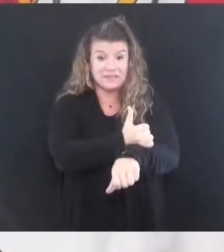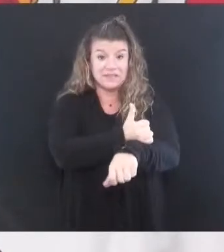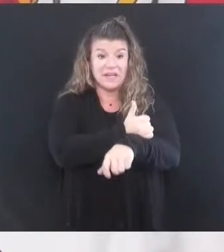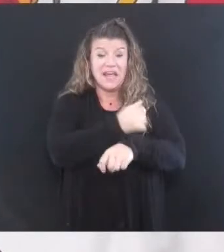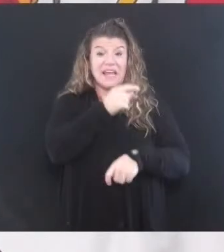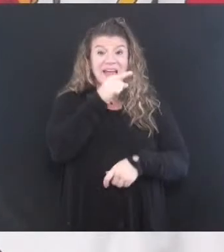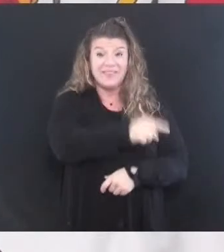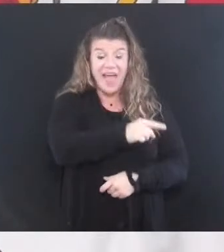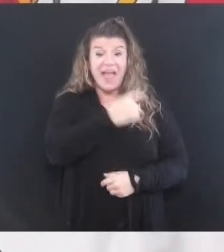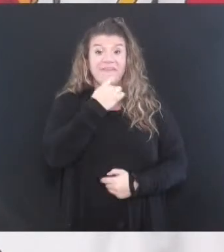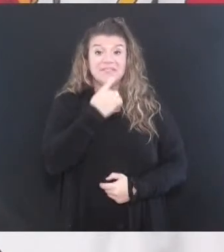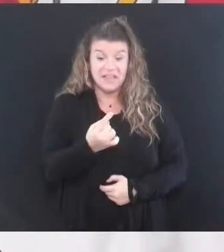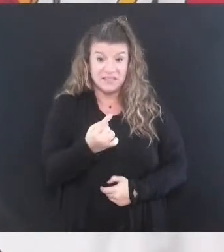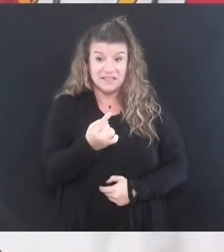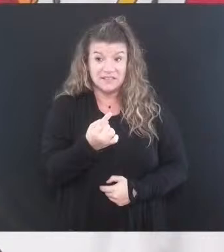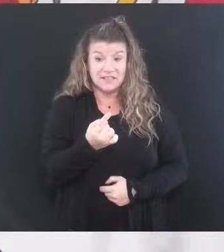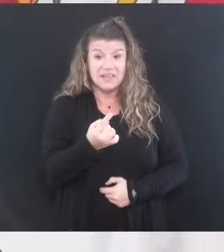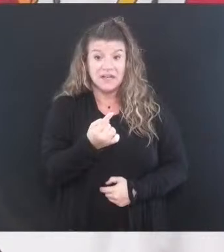basically